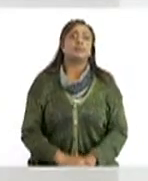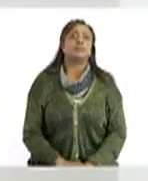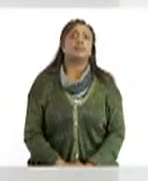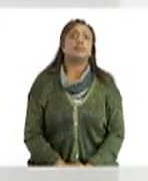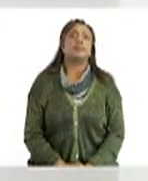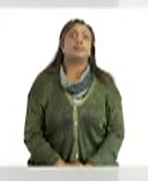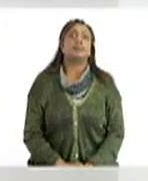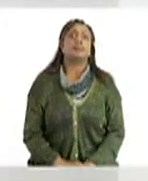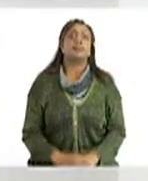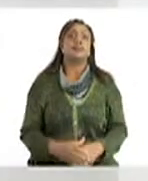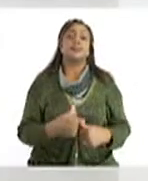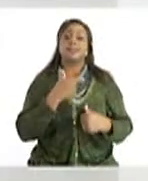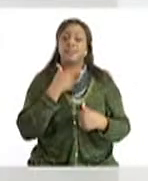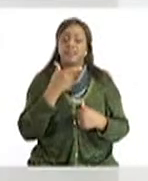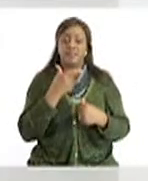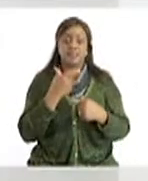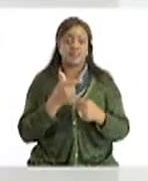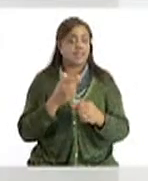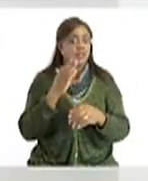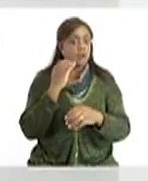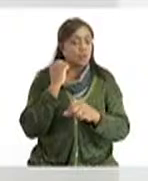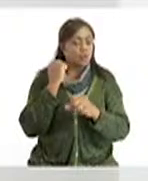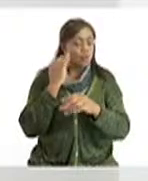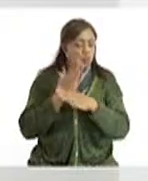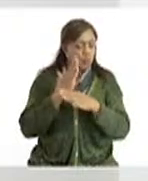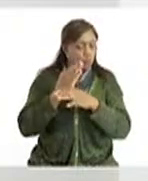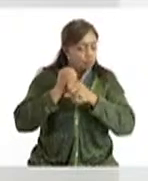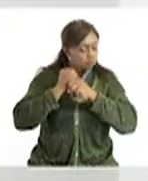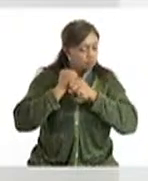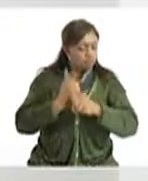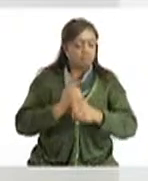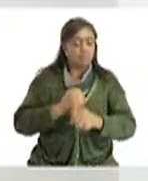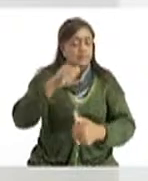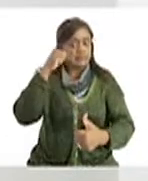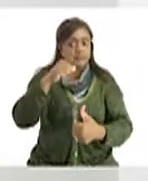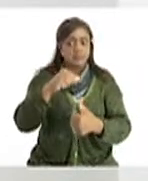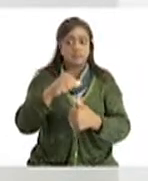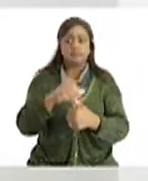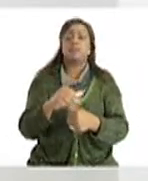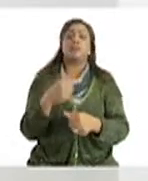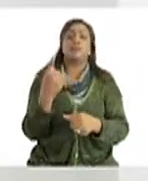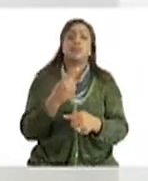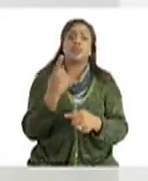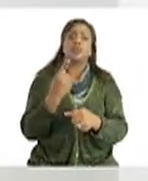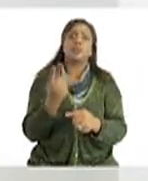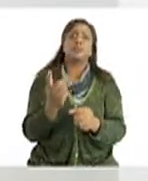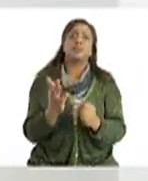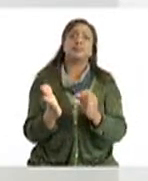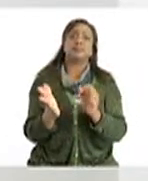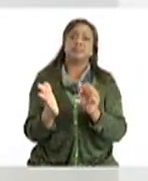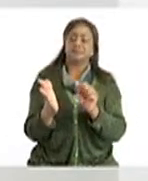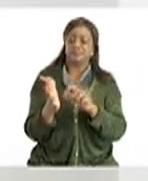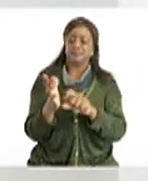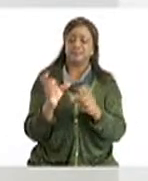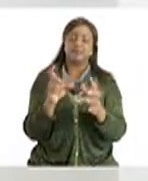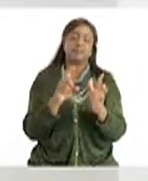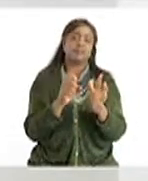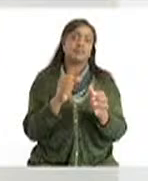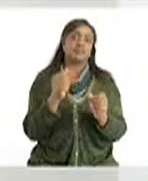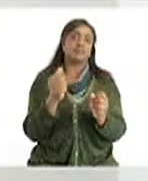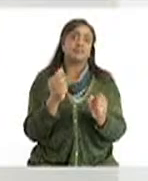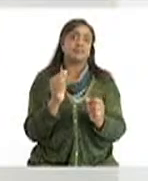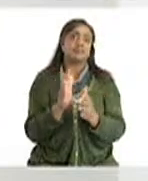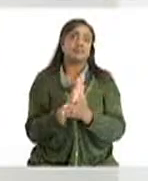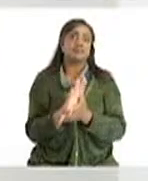Good luck with your studies, everyone. Please remember to sanitize after doing something like